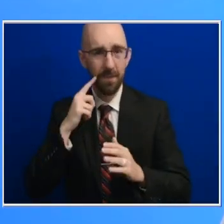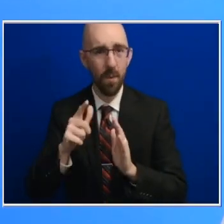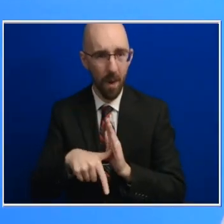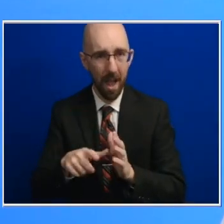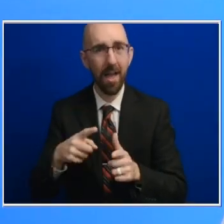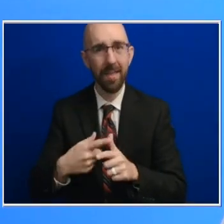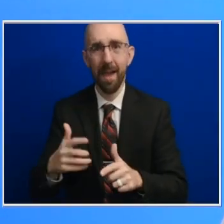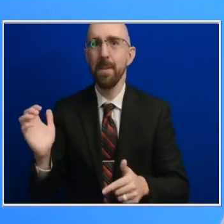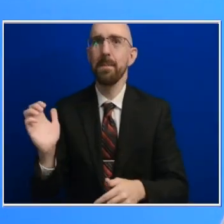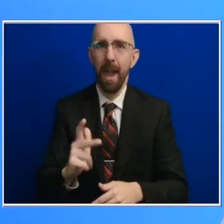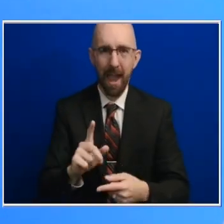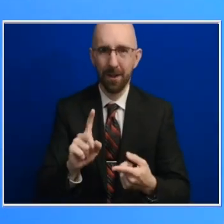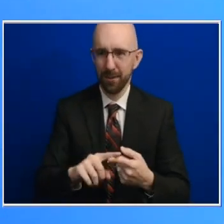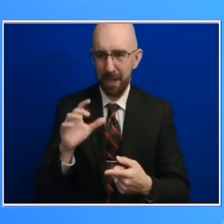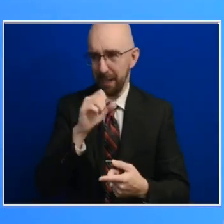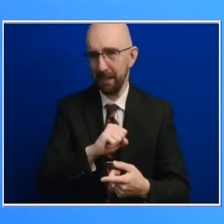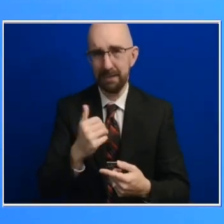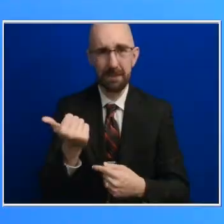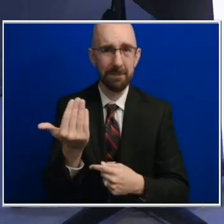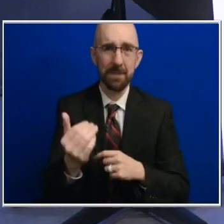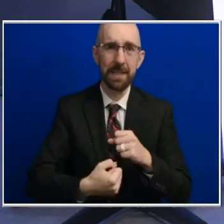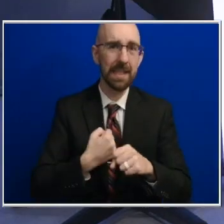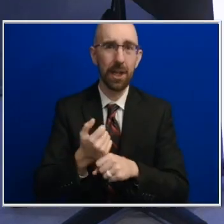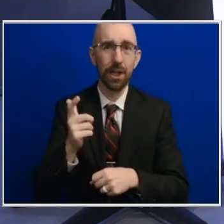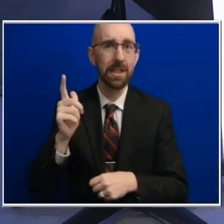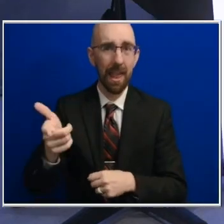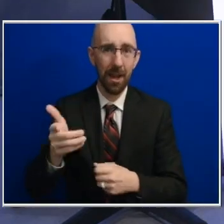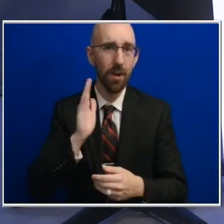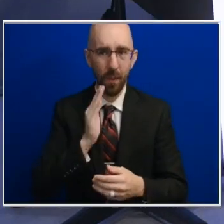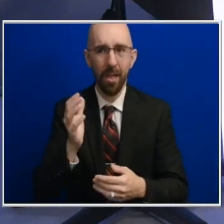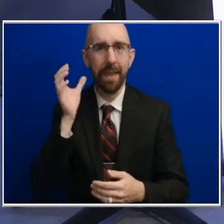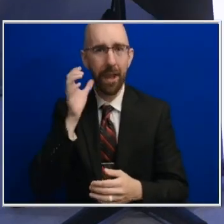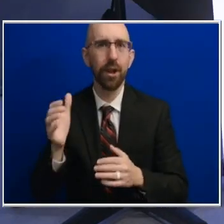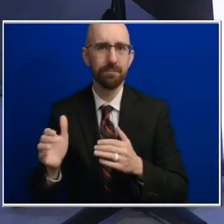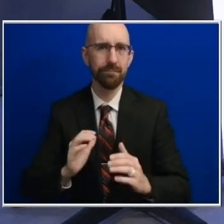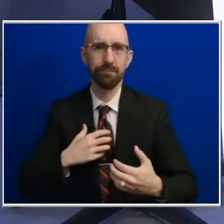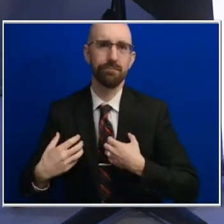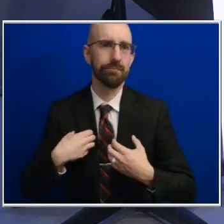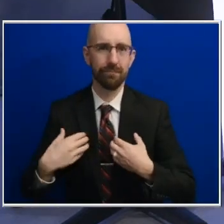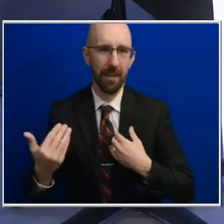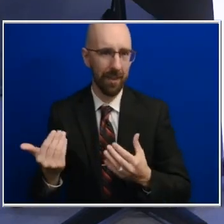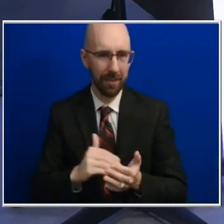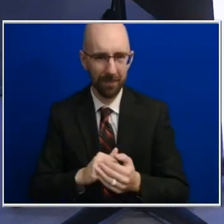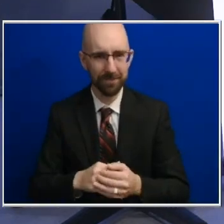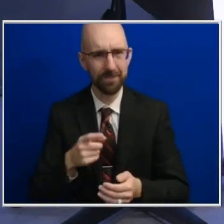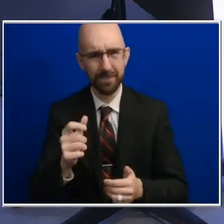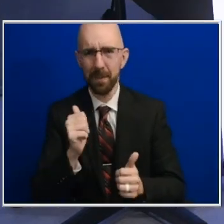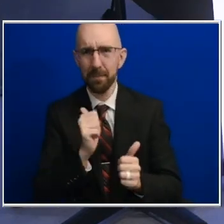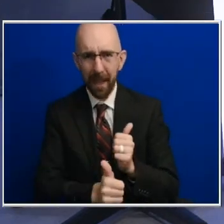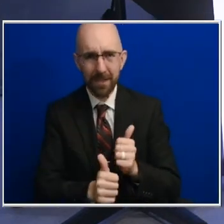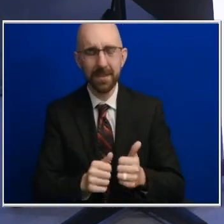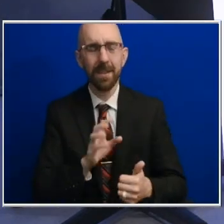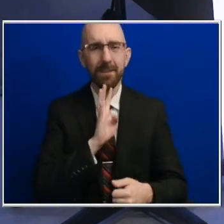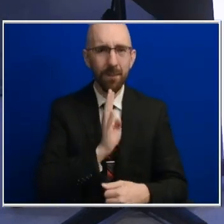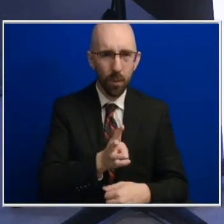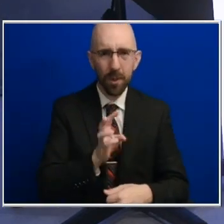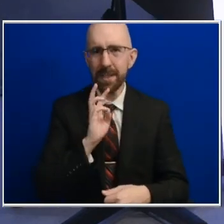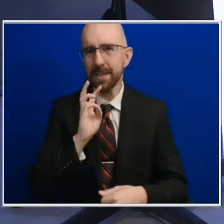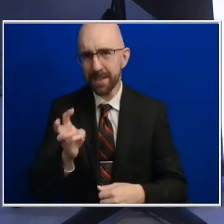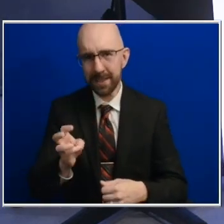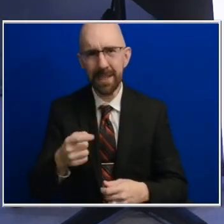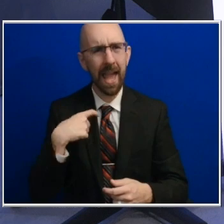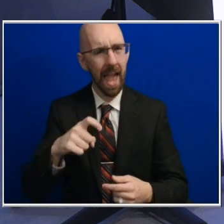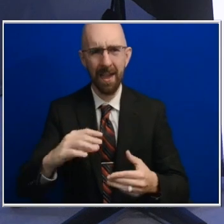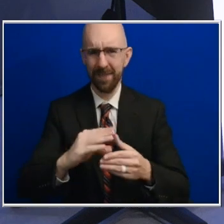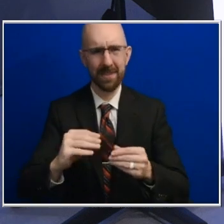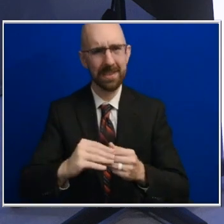it, I guess, in about 15 years. Okay, well, let me tell you, once you go past both those markers, you do notice. I have to say, there is something about these